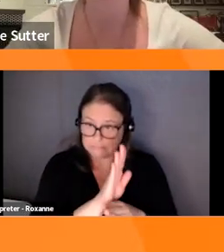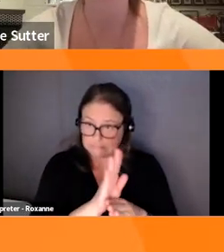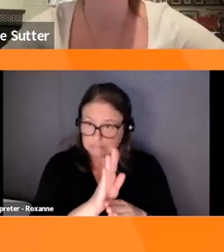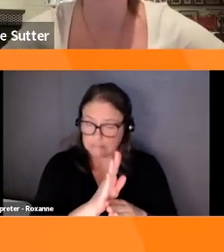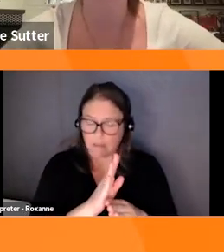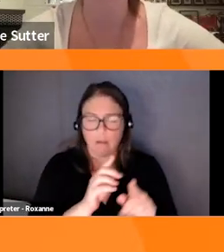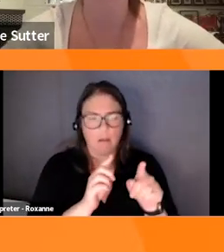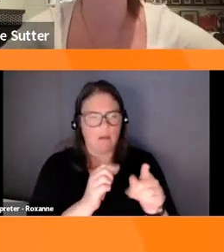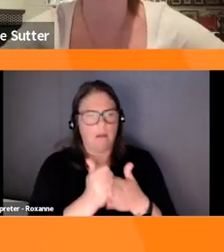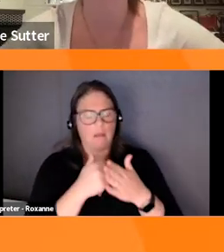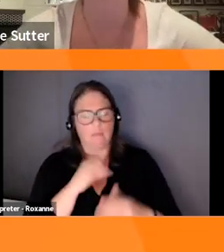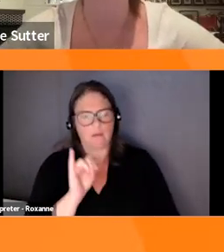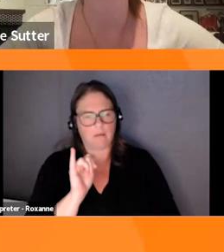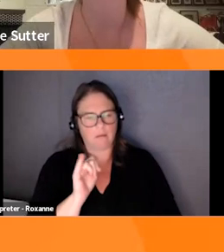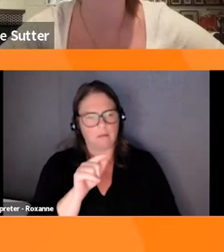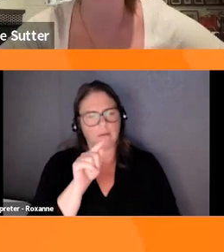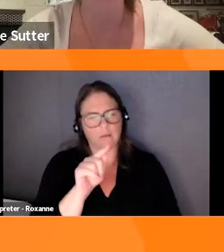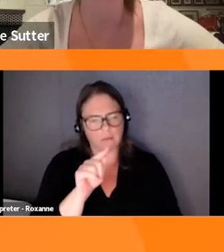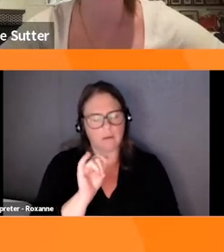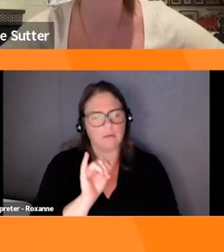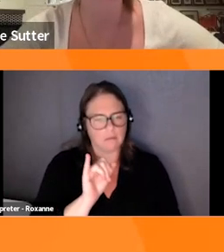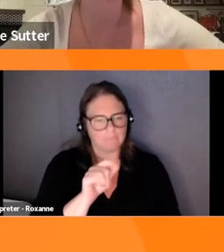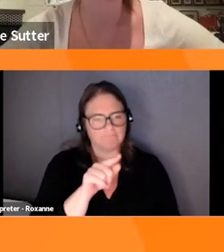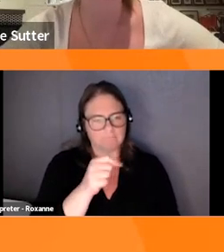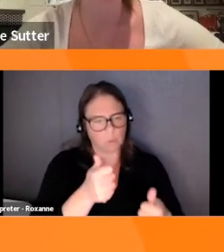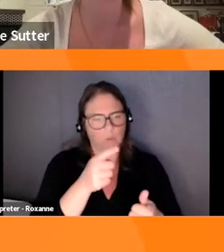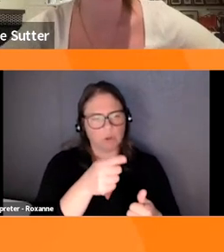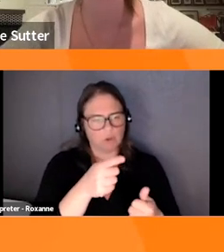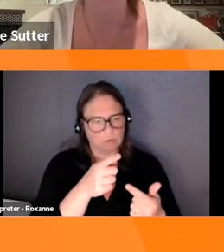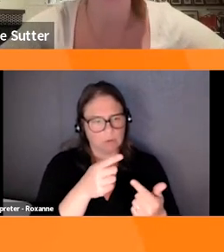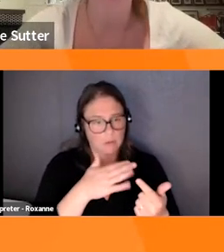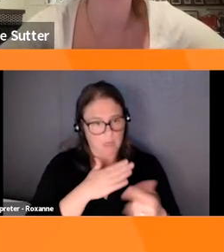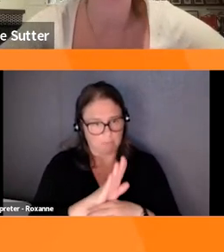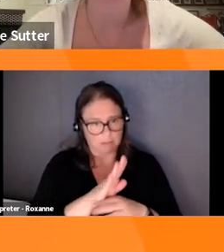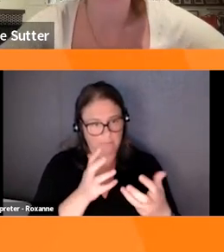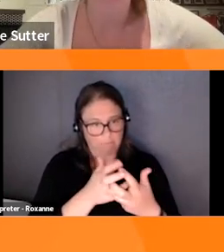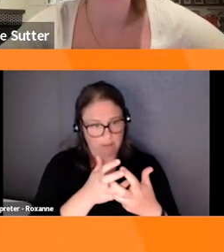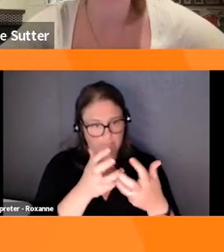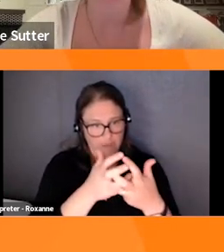can get a better understanding of exactly what fits into each of the scopes too.